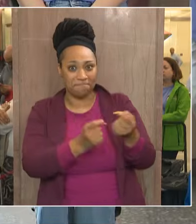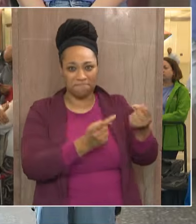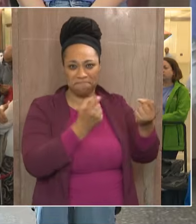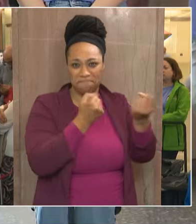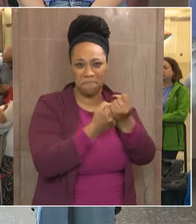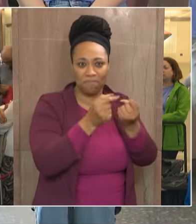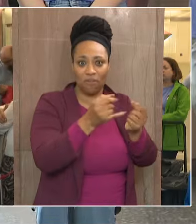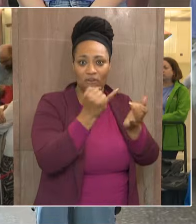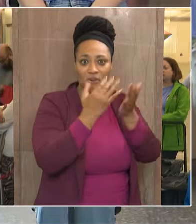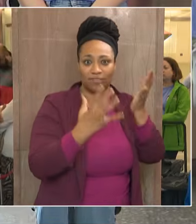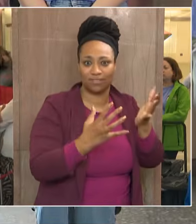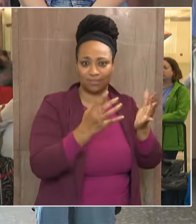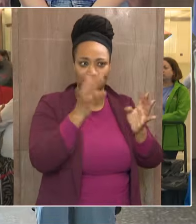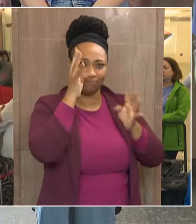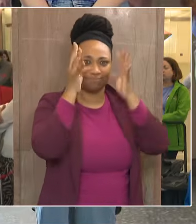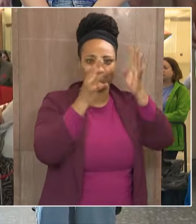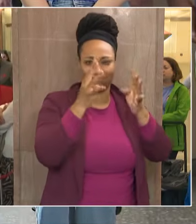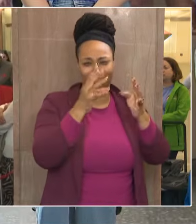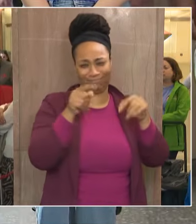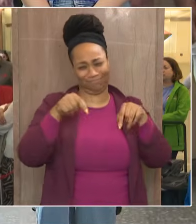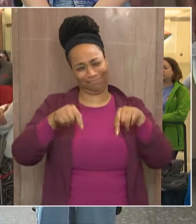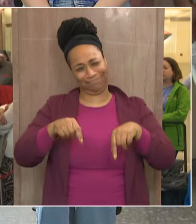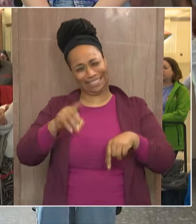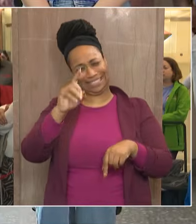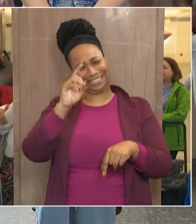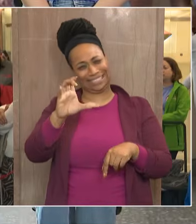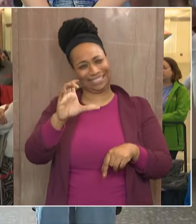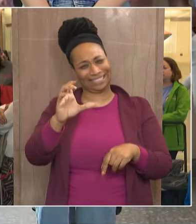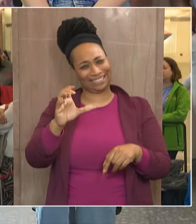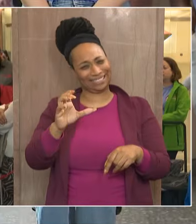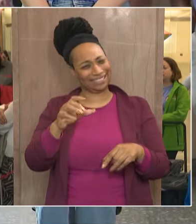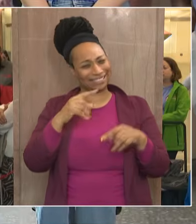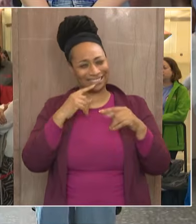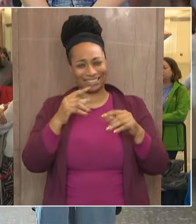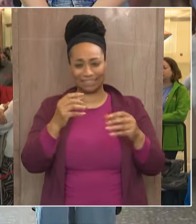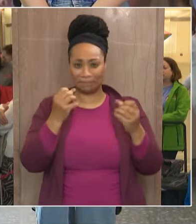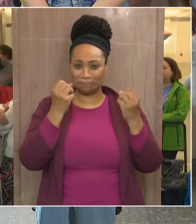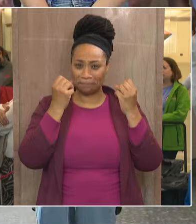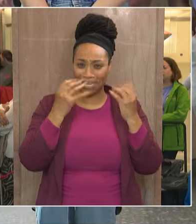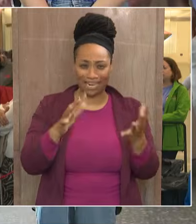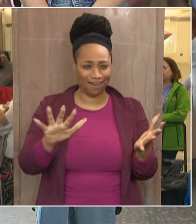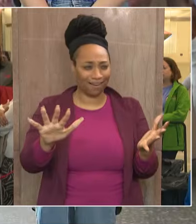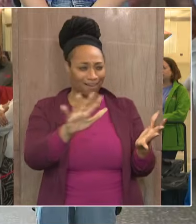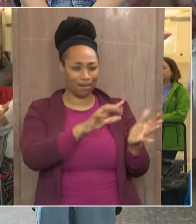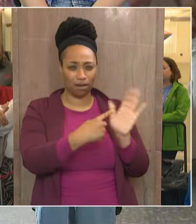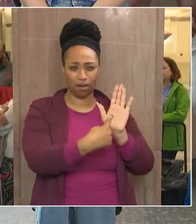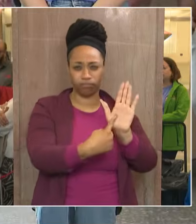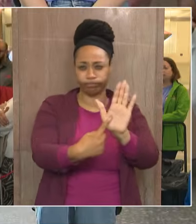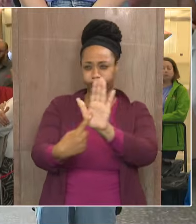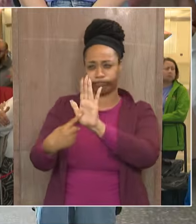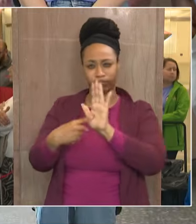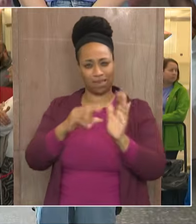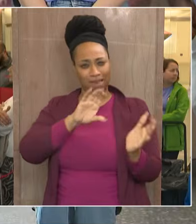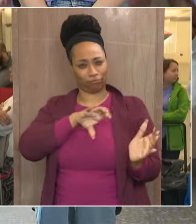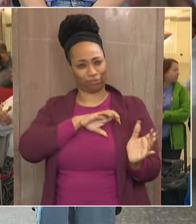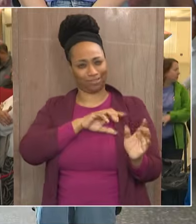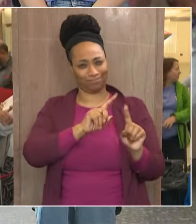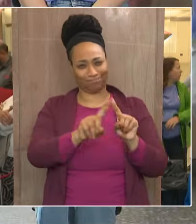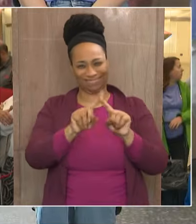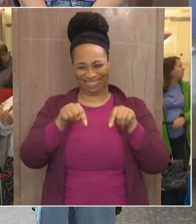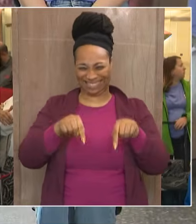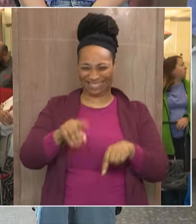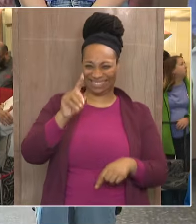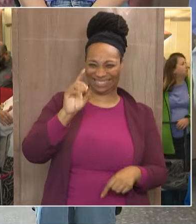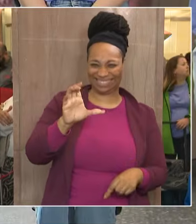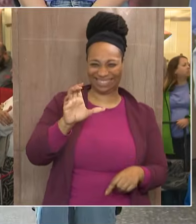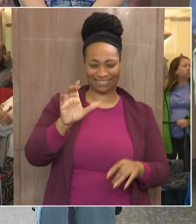economy and bring so much character to our neighborhoods. I want to thank our main streets, our